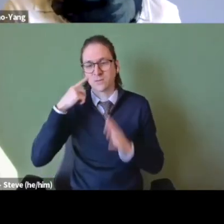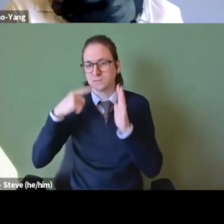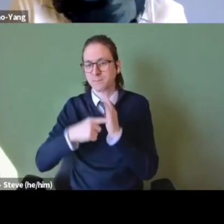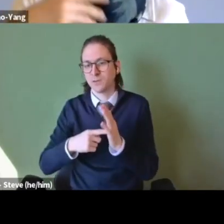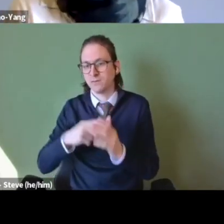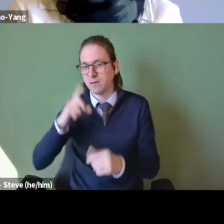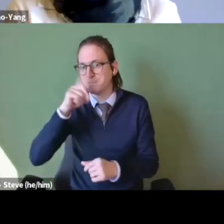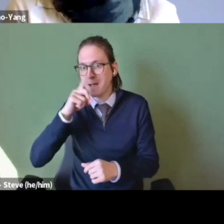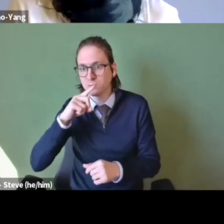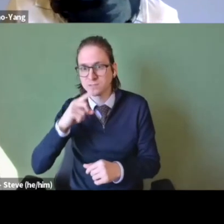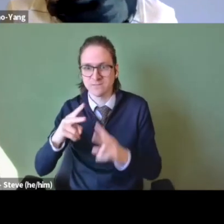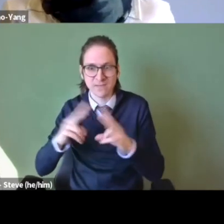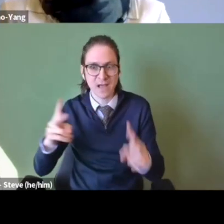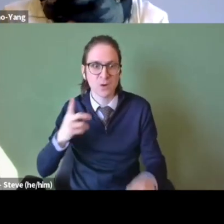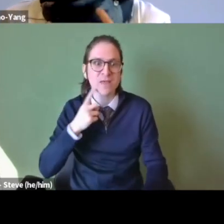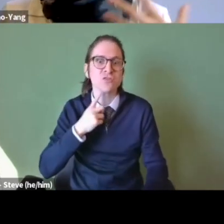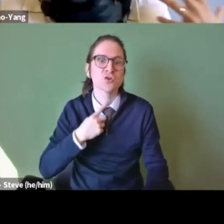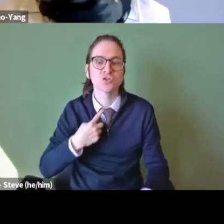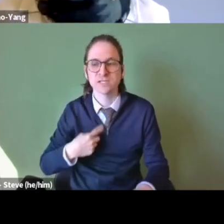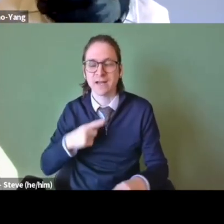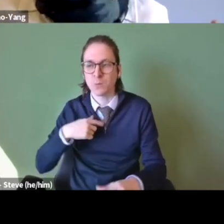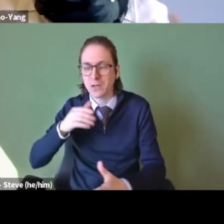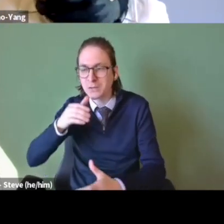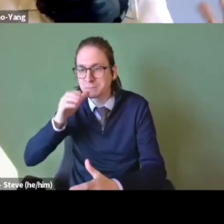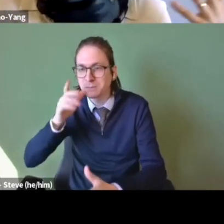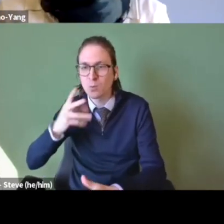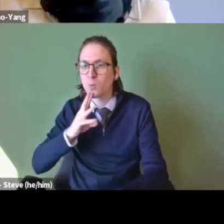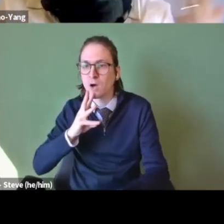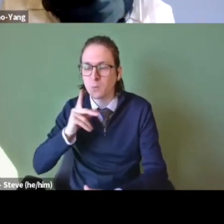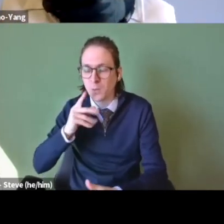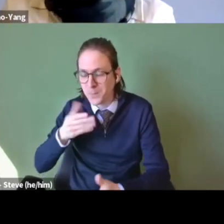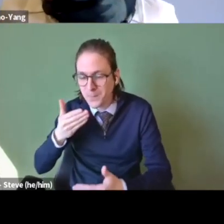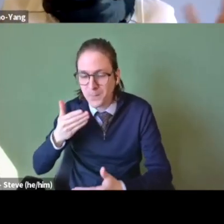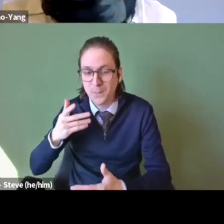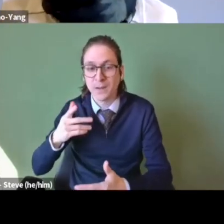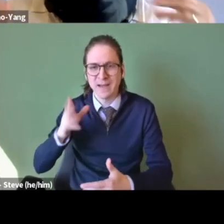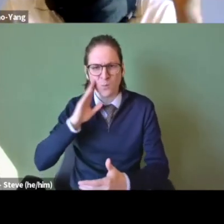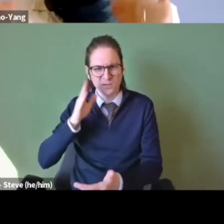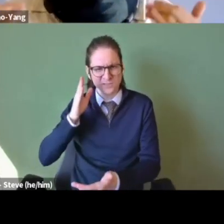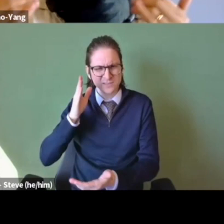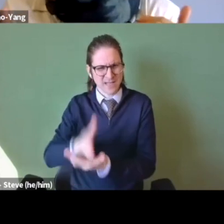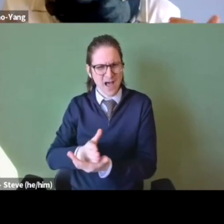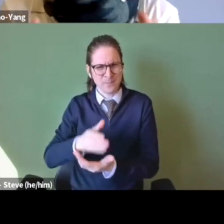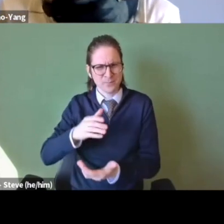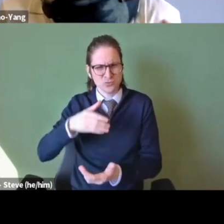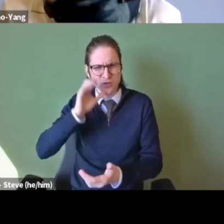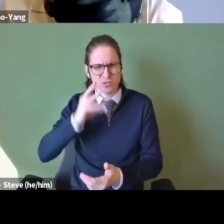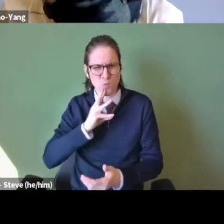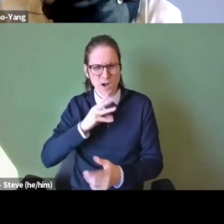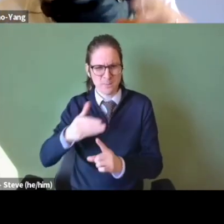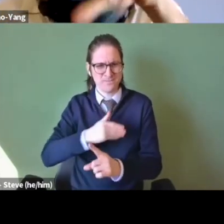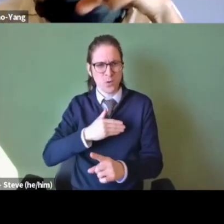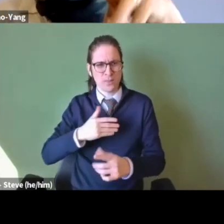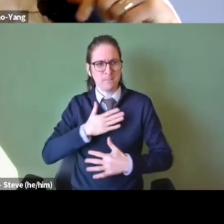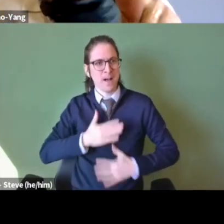water and it drinks the water, it stops drinking long before its blood has actually got the water into it to decrease the